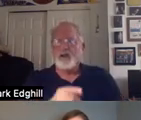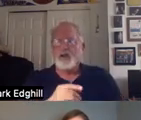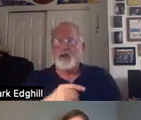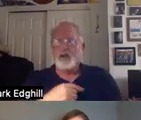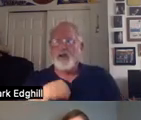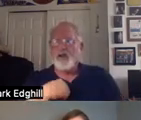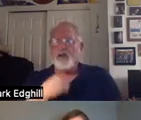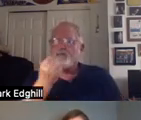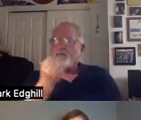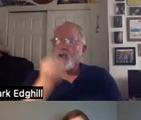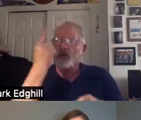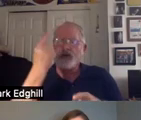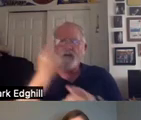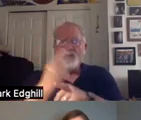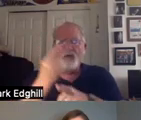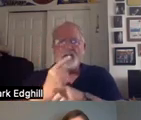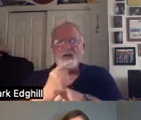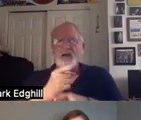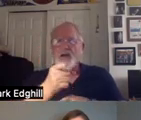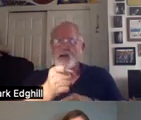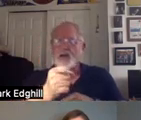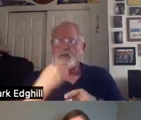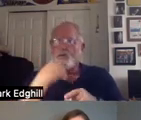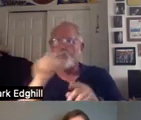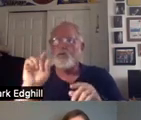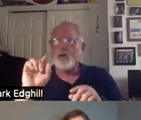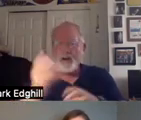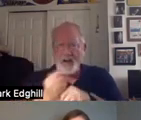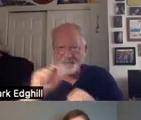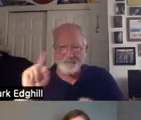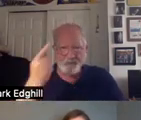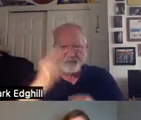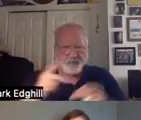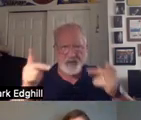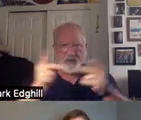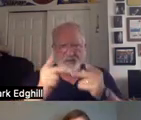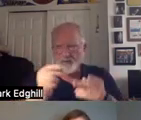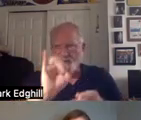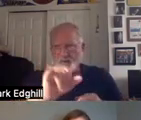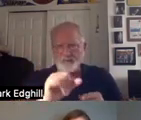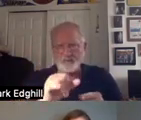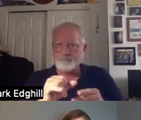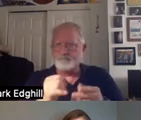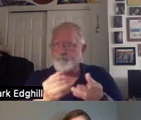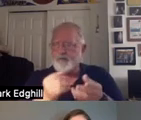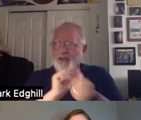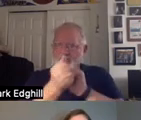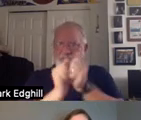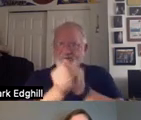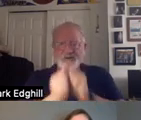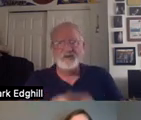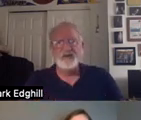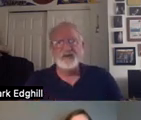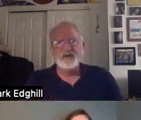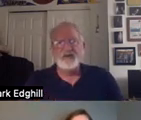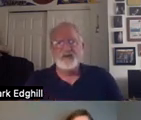Good things to offer there. Understand right. If I understand correctly, place on this. He